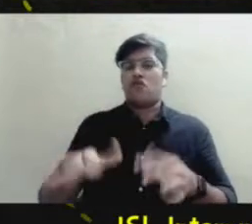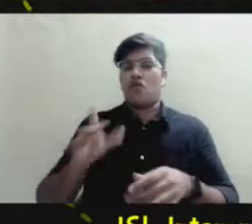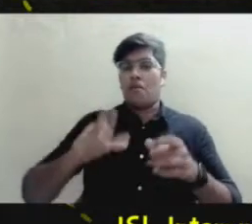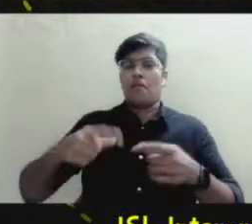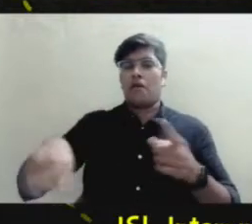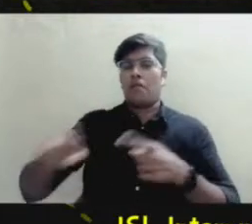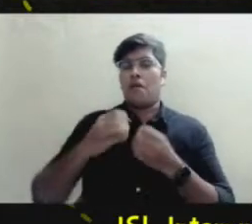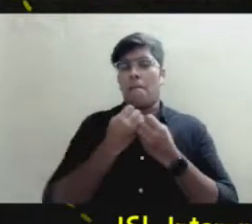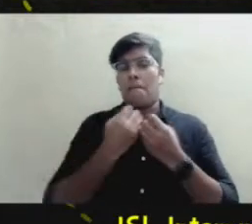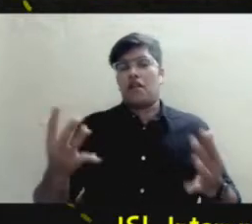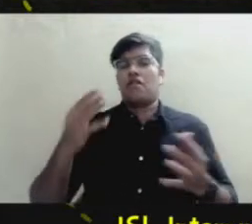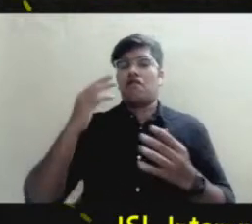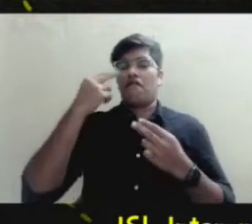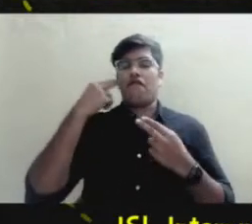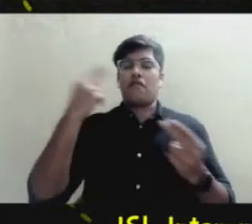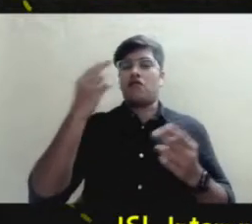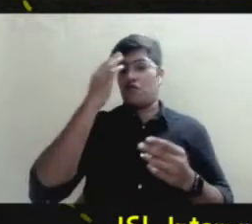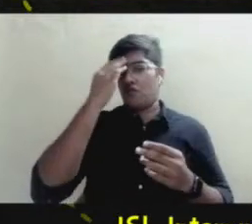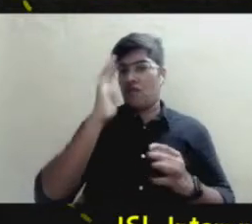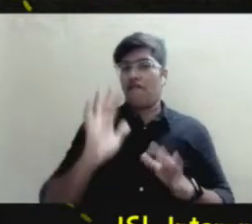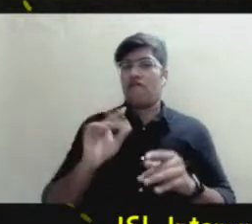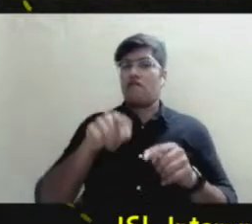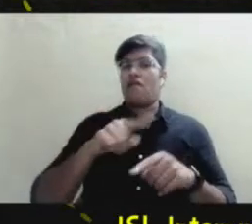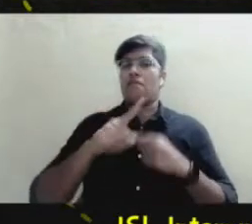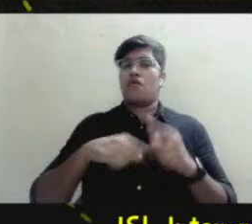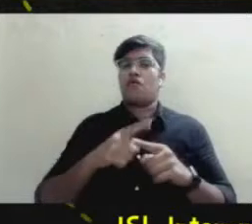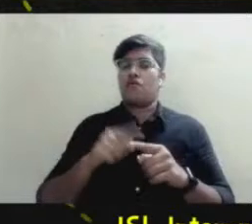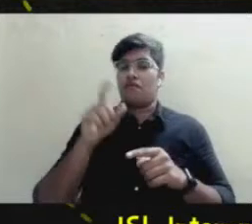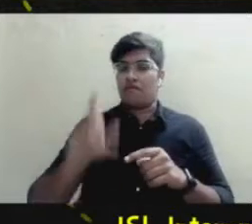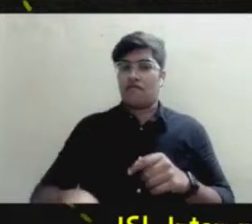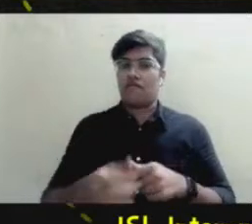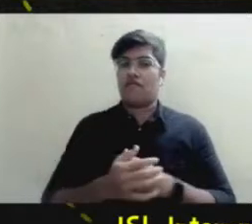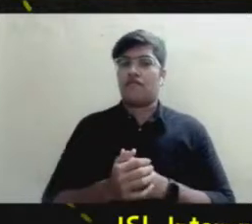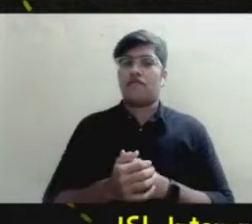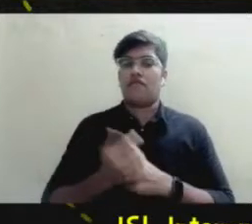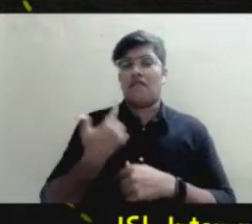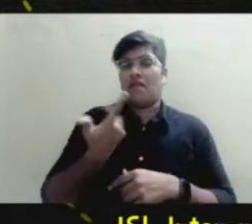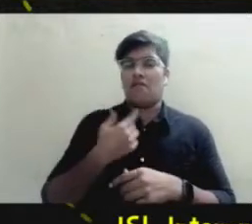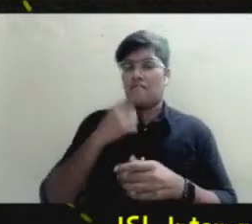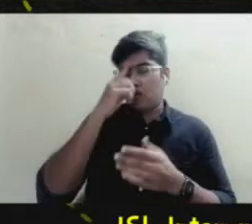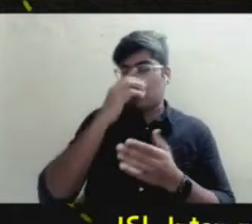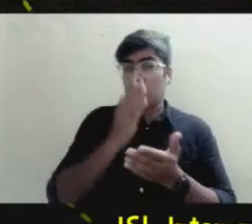imagination. But I'm not so sure that